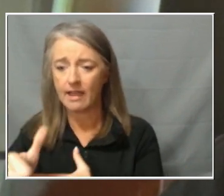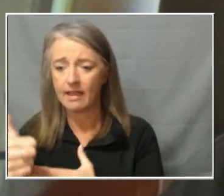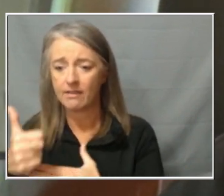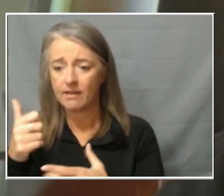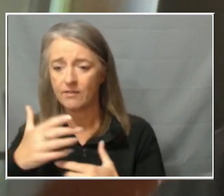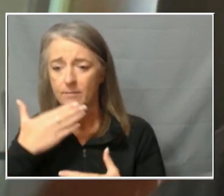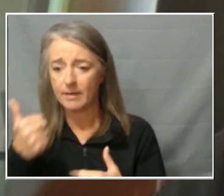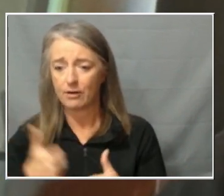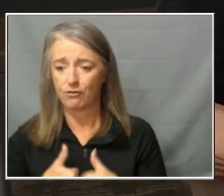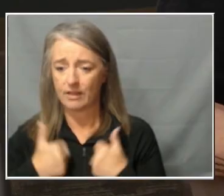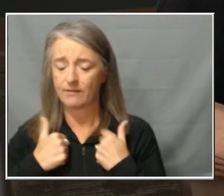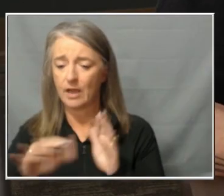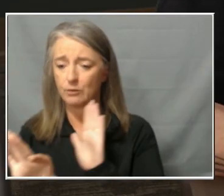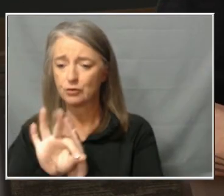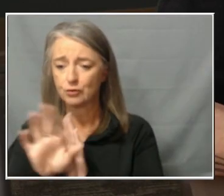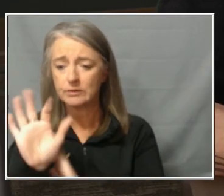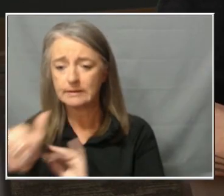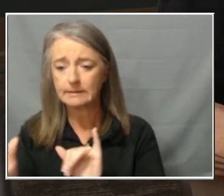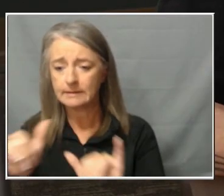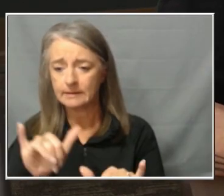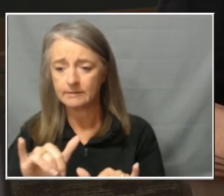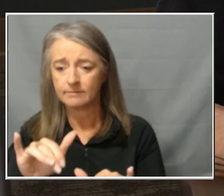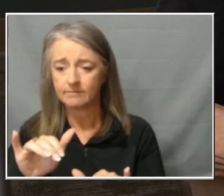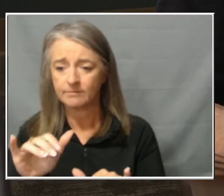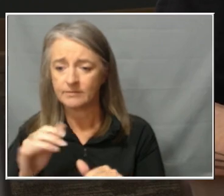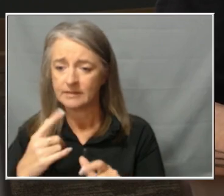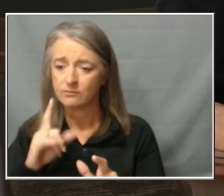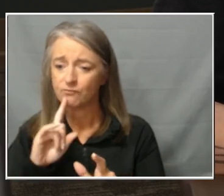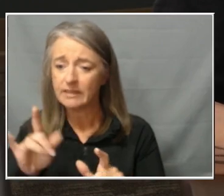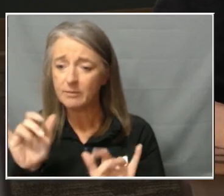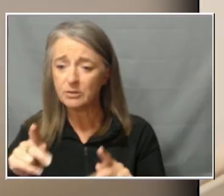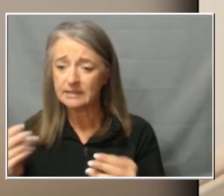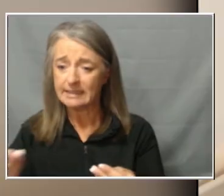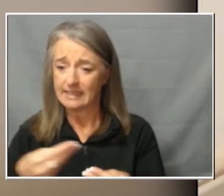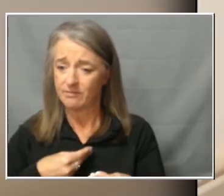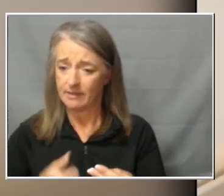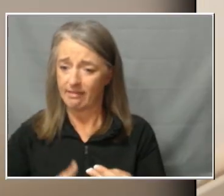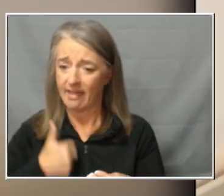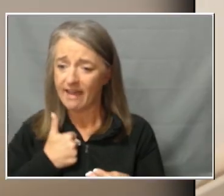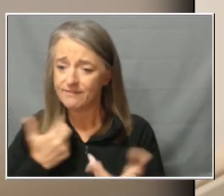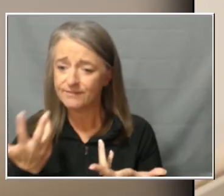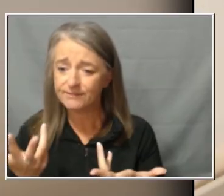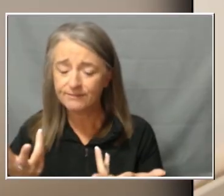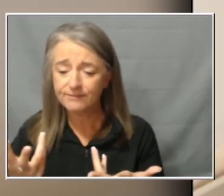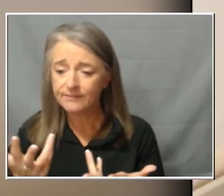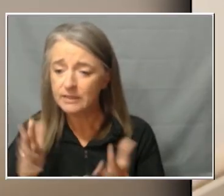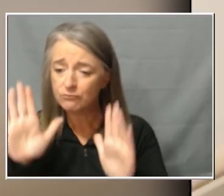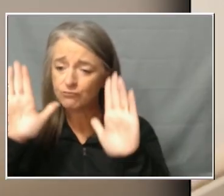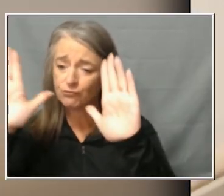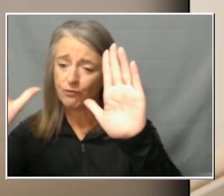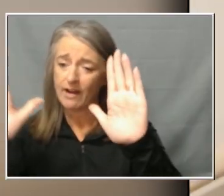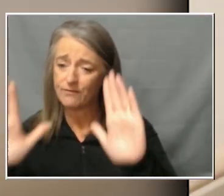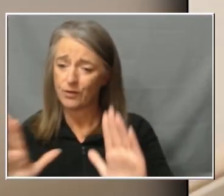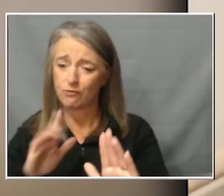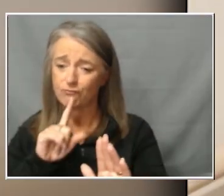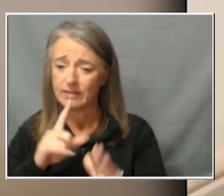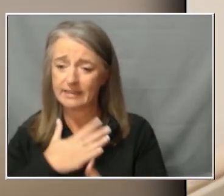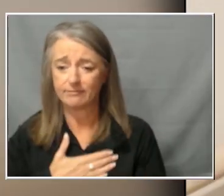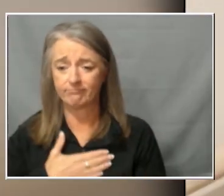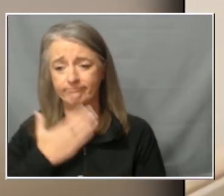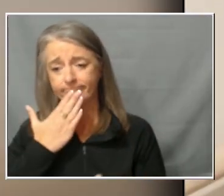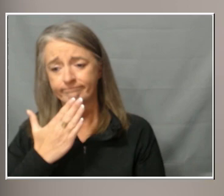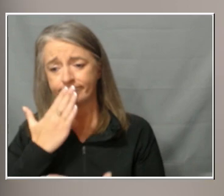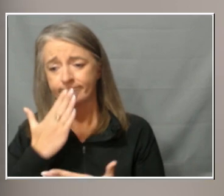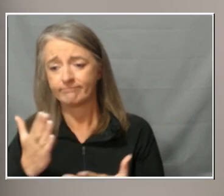I'd choose the same thing. It's someone throwing you a lifeline that doesn't have to. I'm grateful. Now in